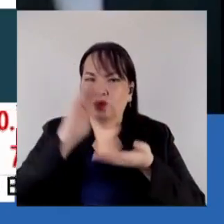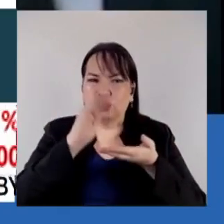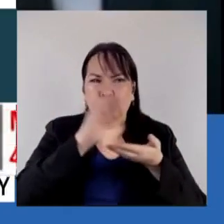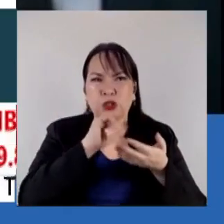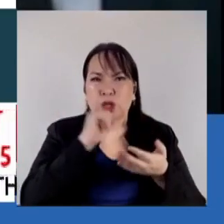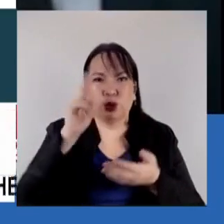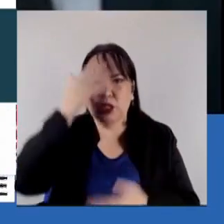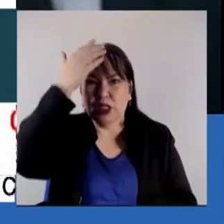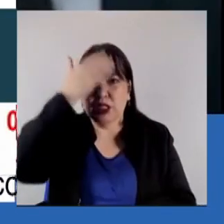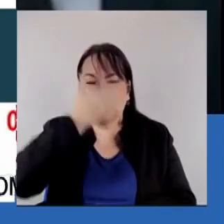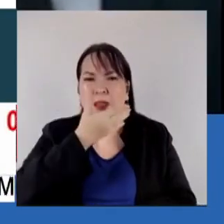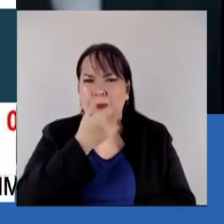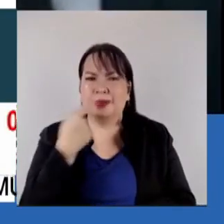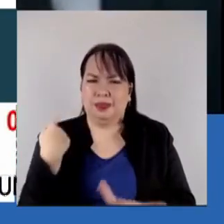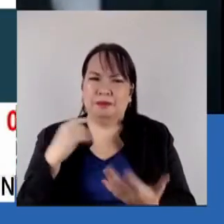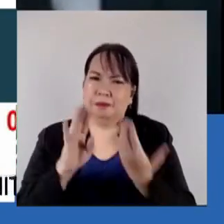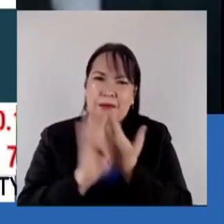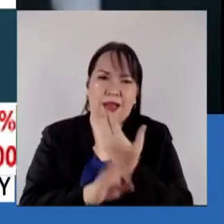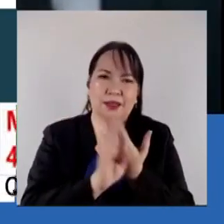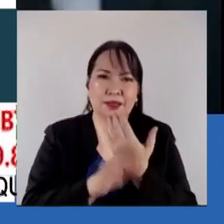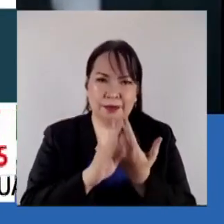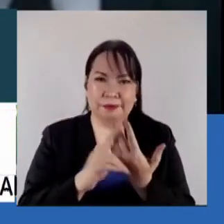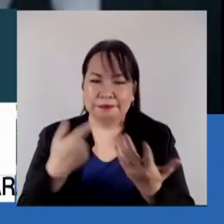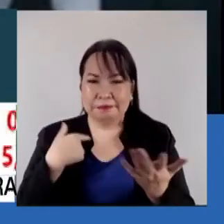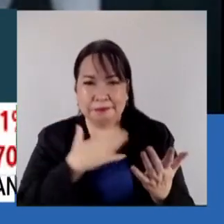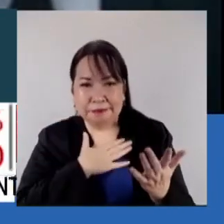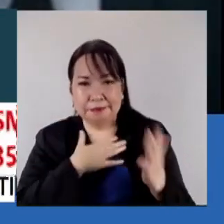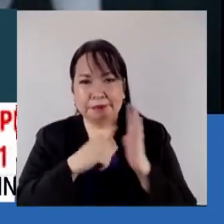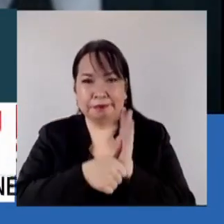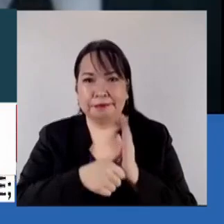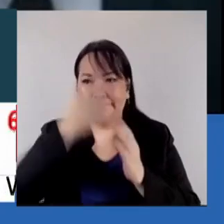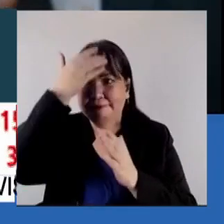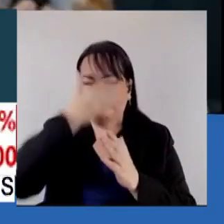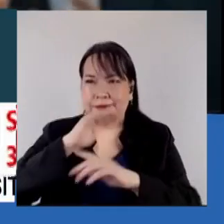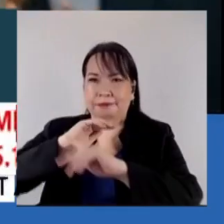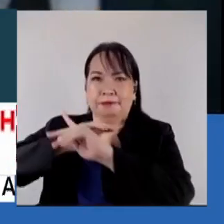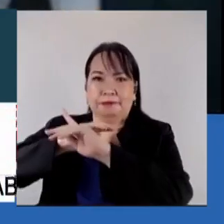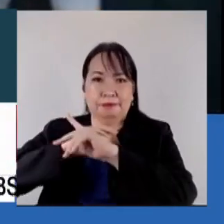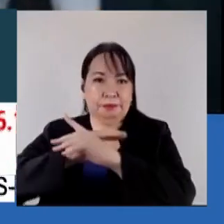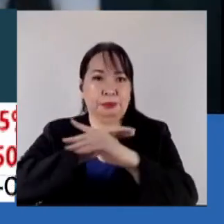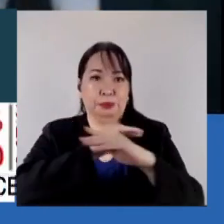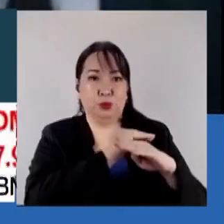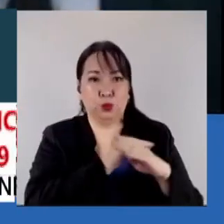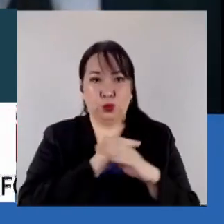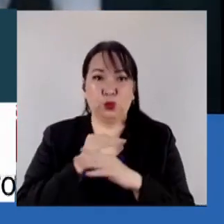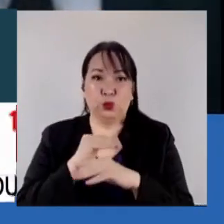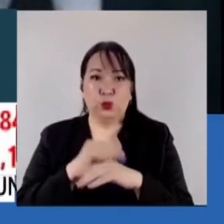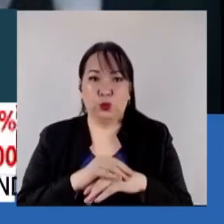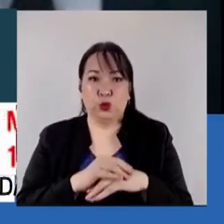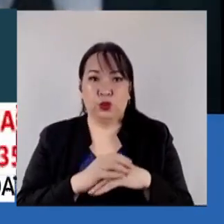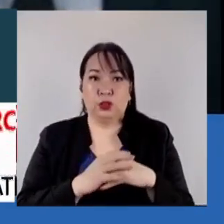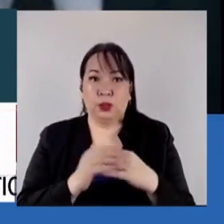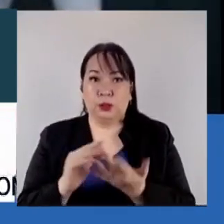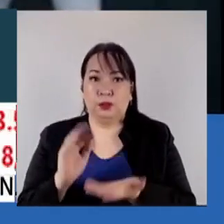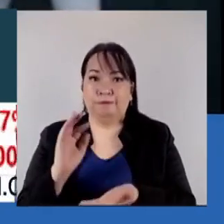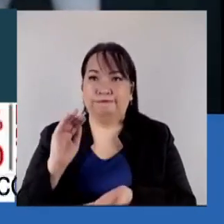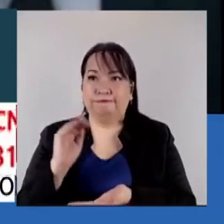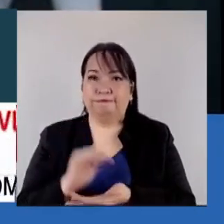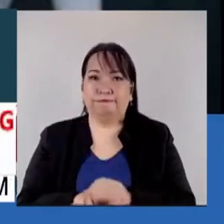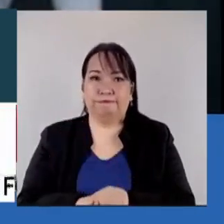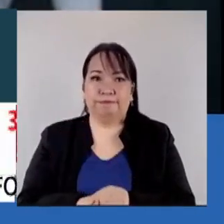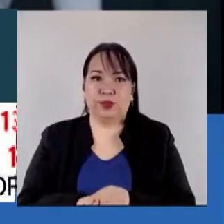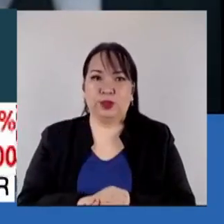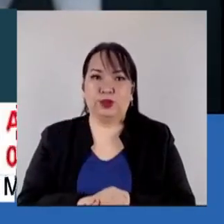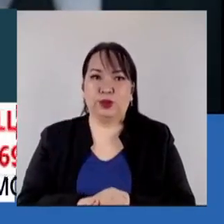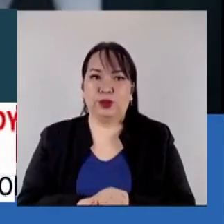it's better to get public compliance with the measures that are there and take a risk-based approach to reanalyze whether